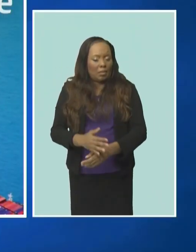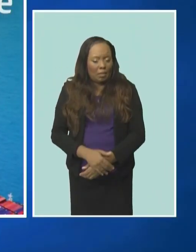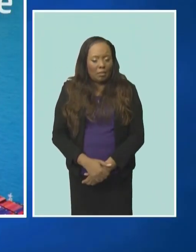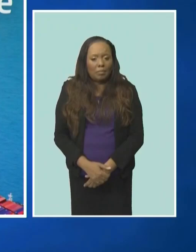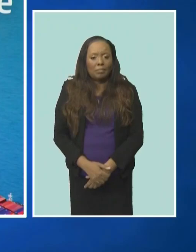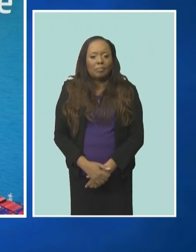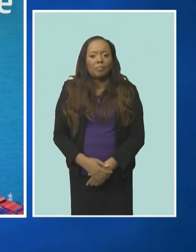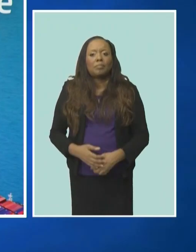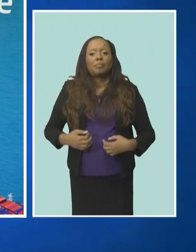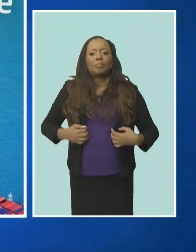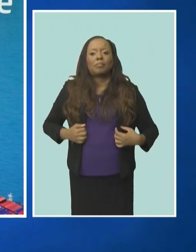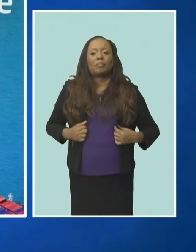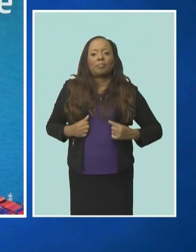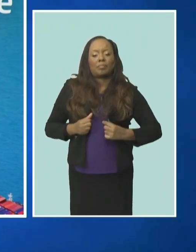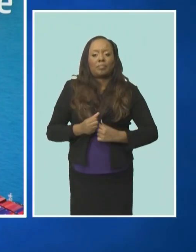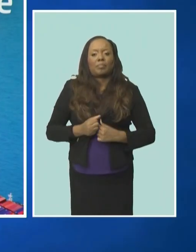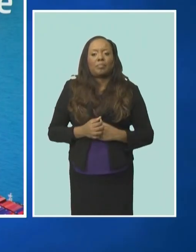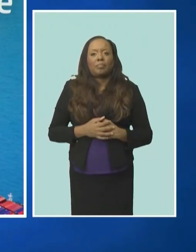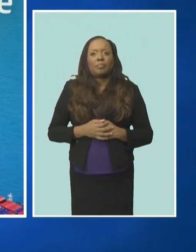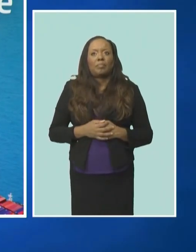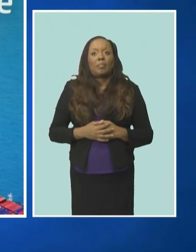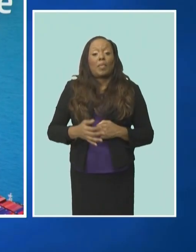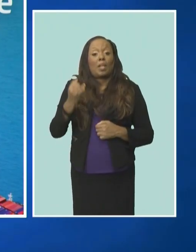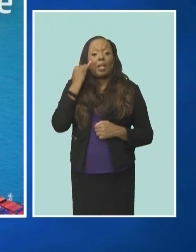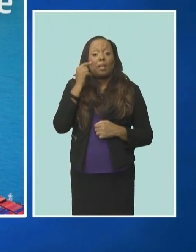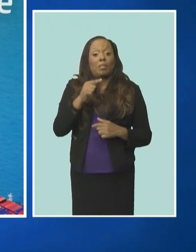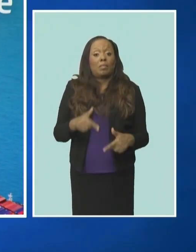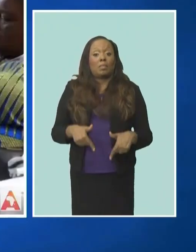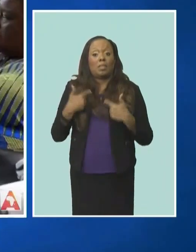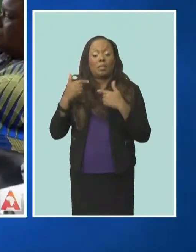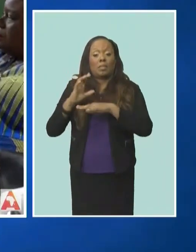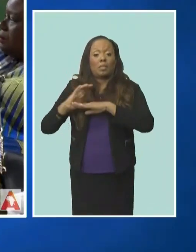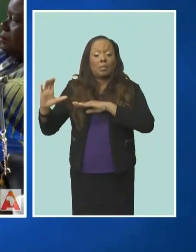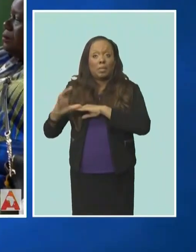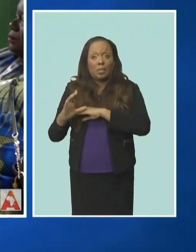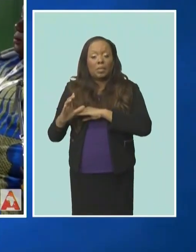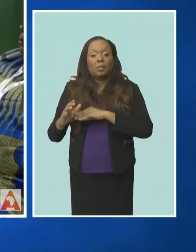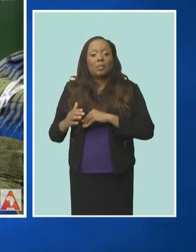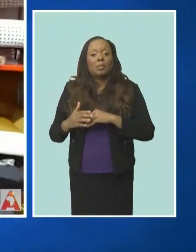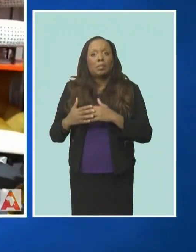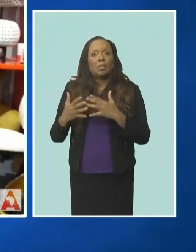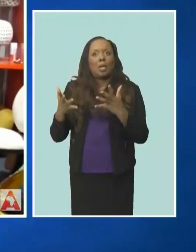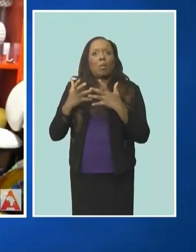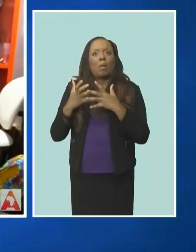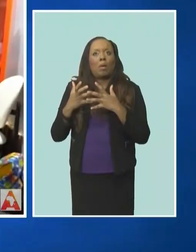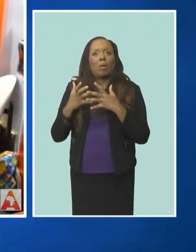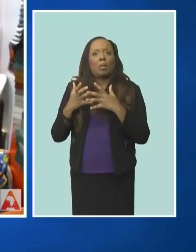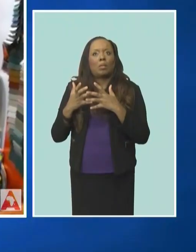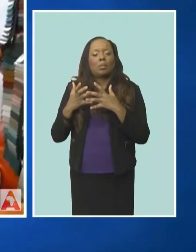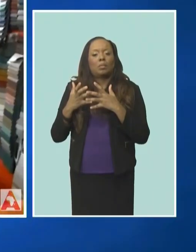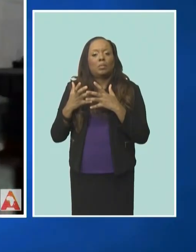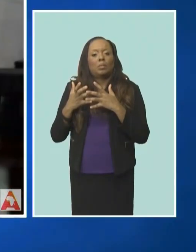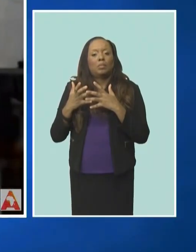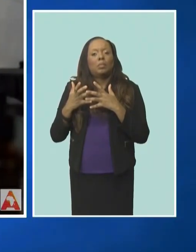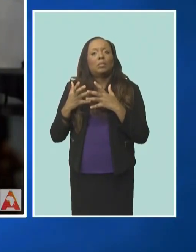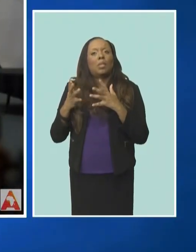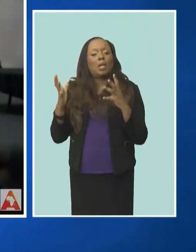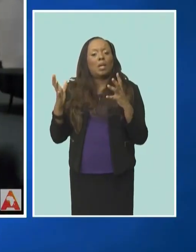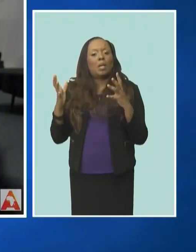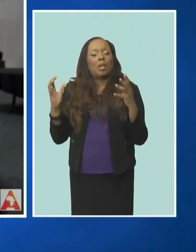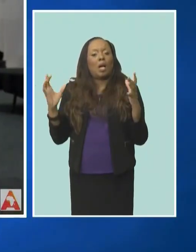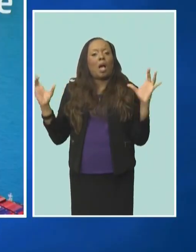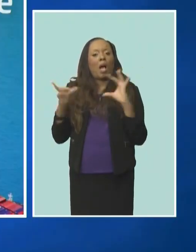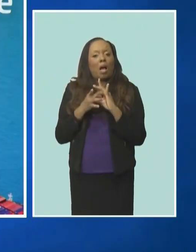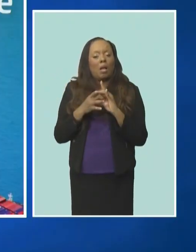So if you are in the Caribbean and you want to meet Africa at one go and explore all